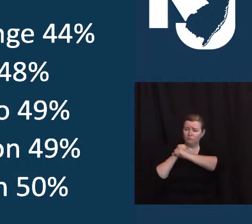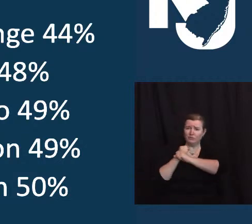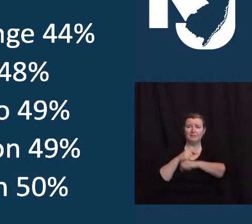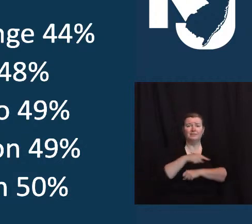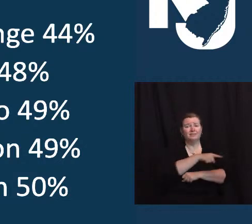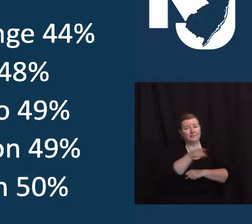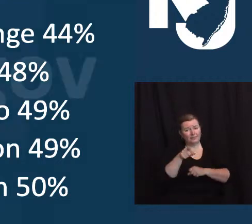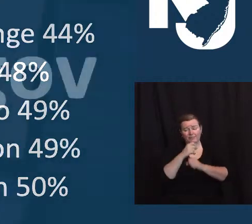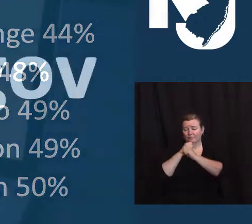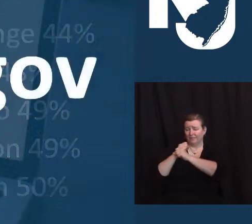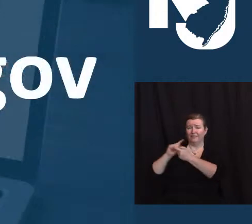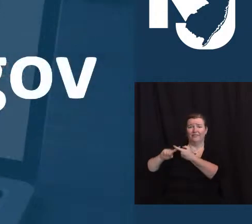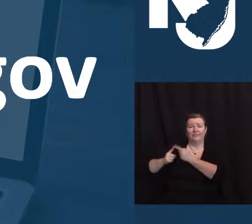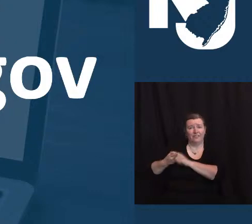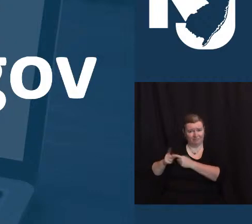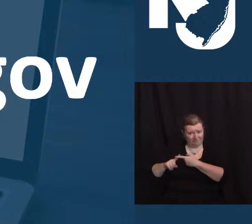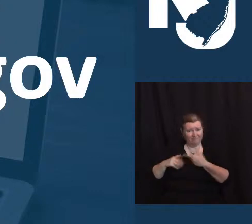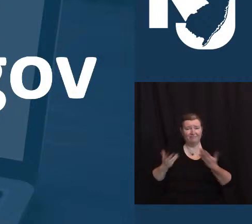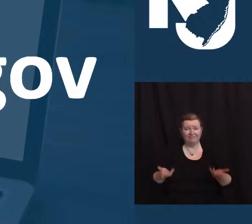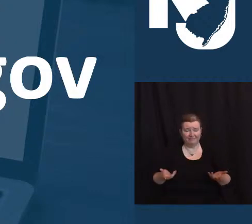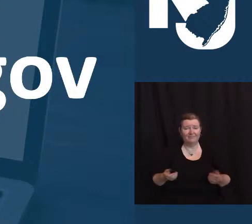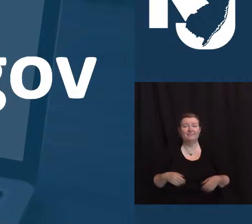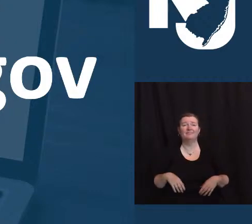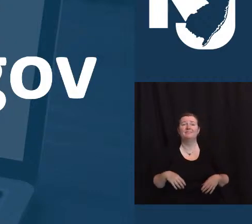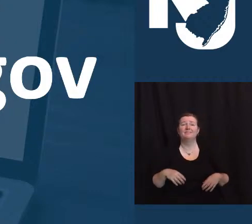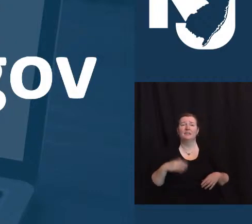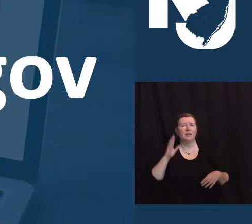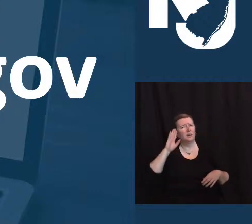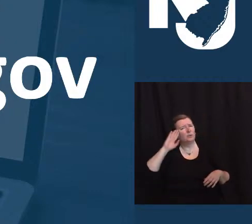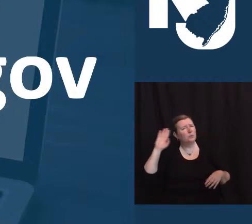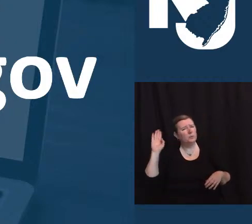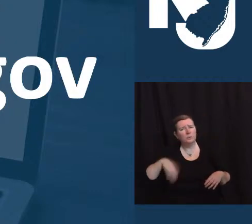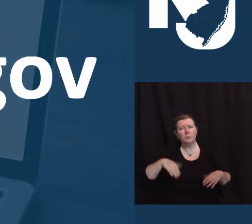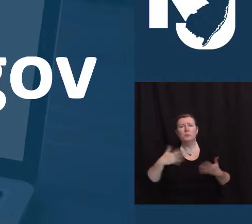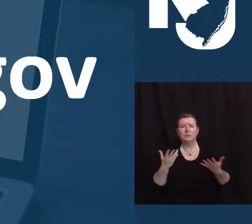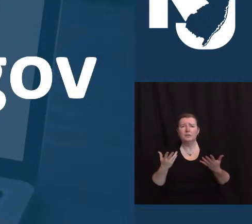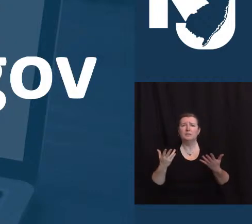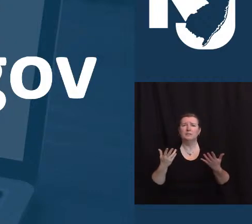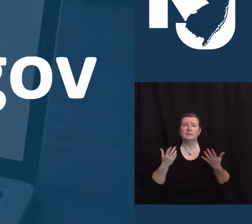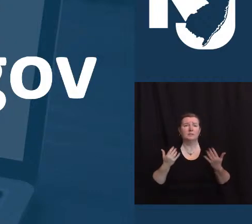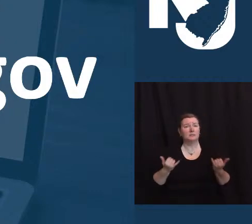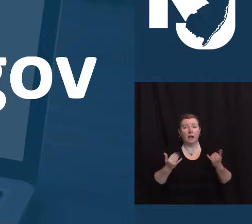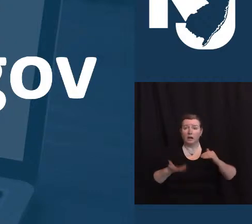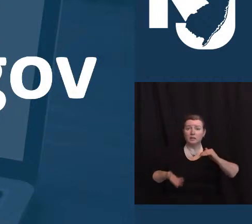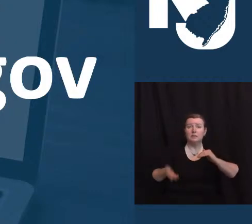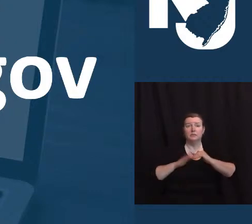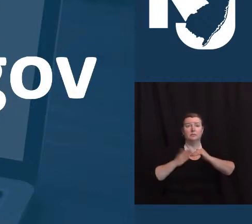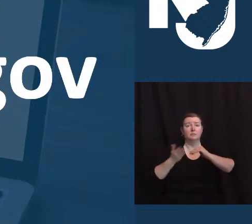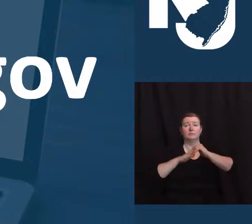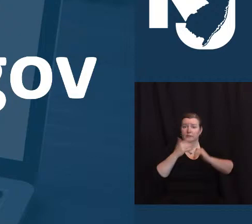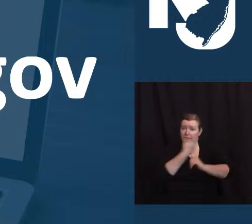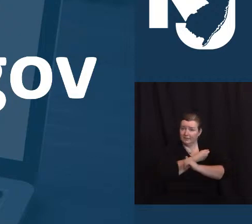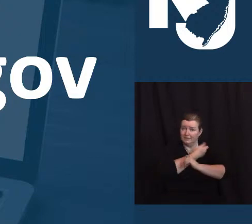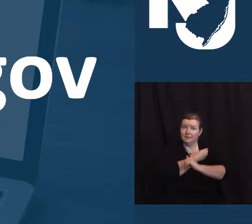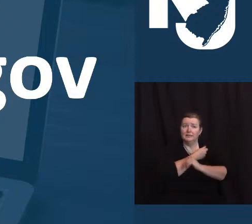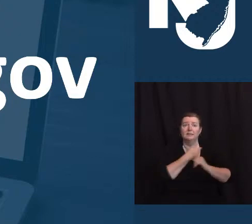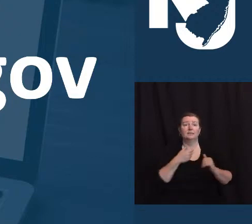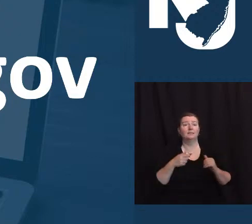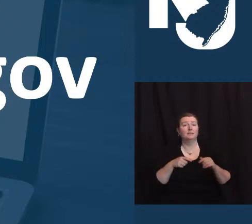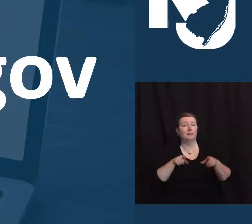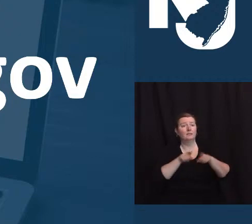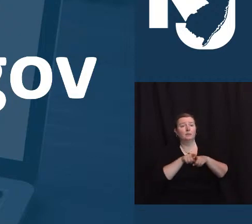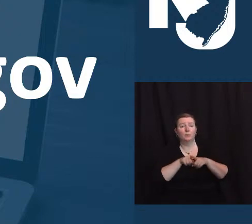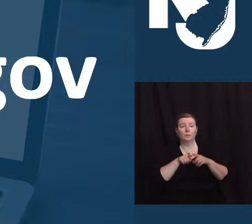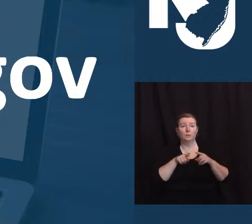friends. We know there's a direct correlation between our steadily increasing vaccination numbers and our steadily decreasing case